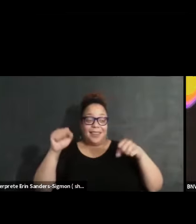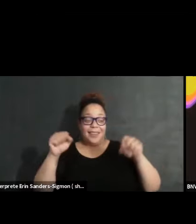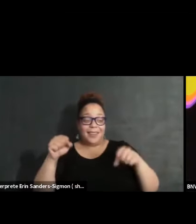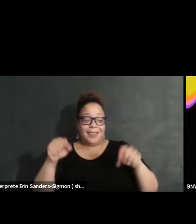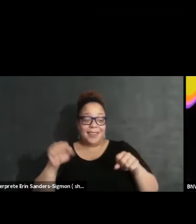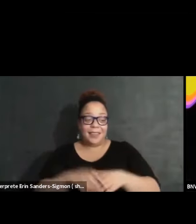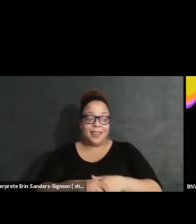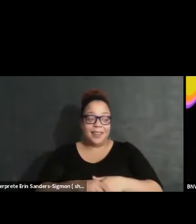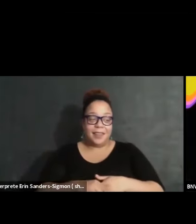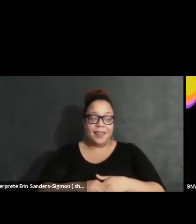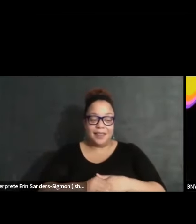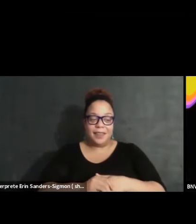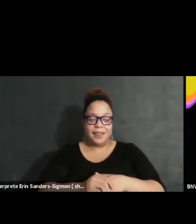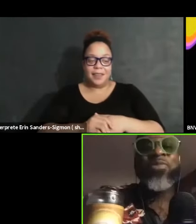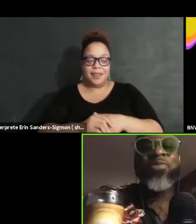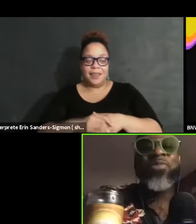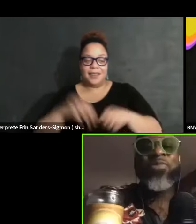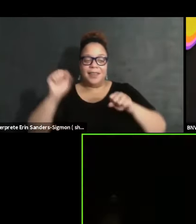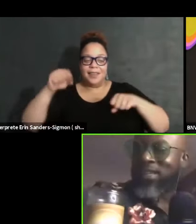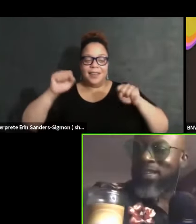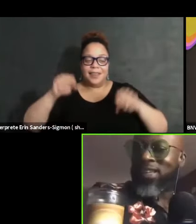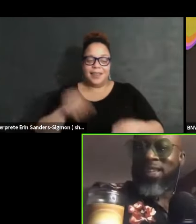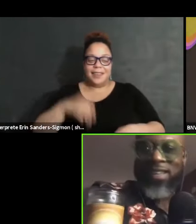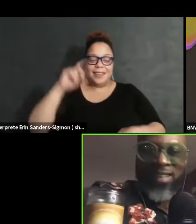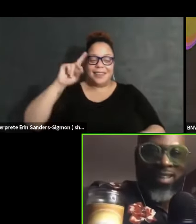Let's go, Dion Decibels.